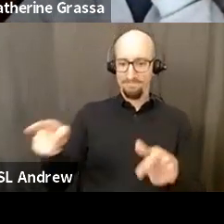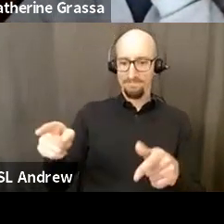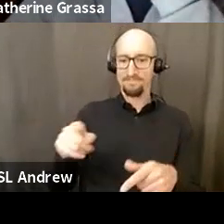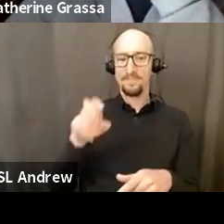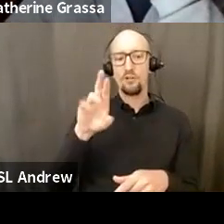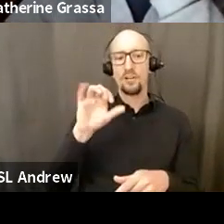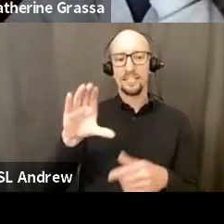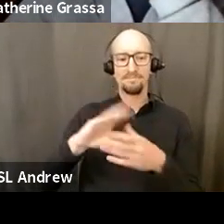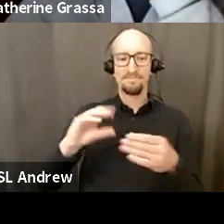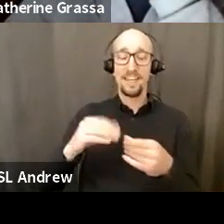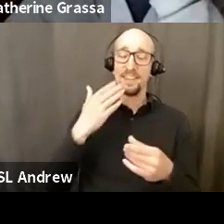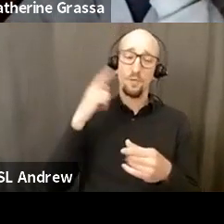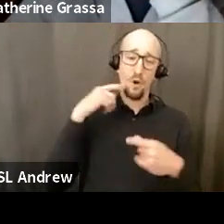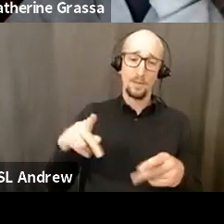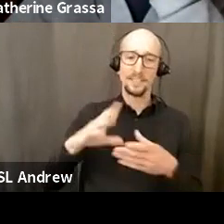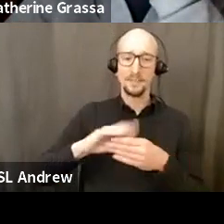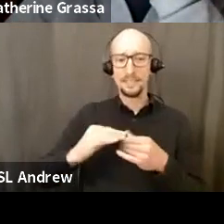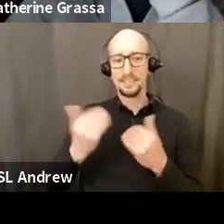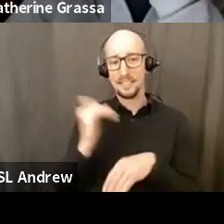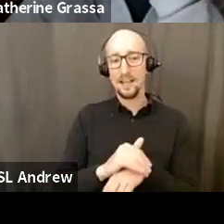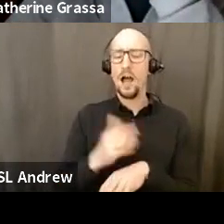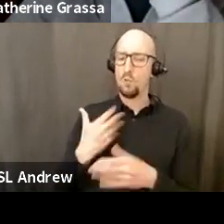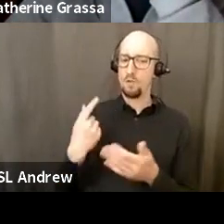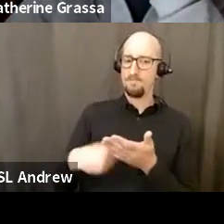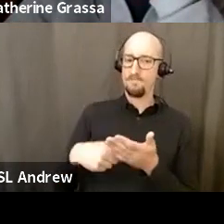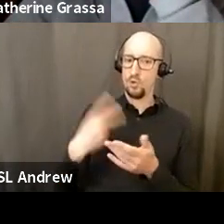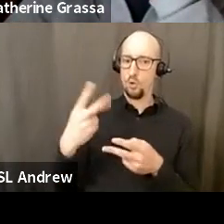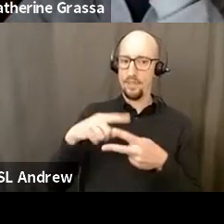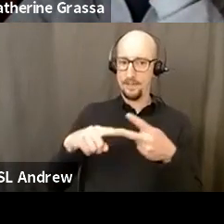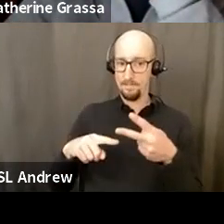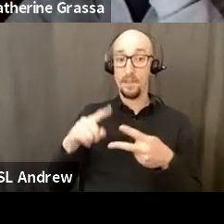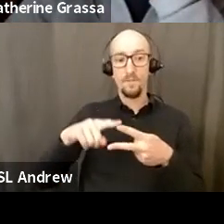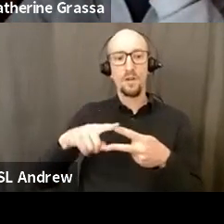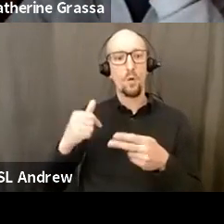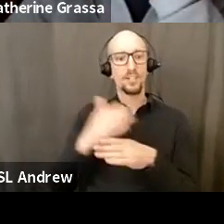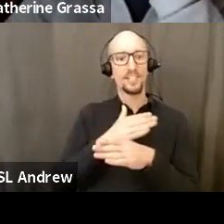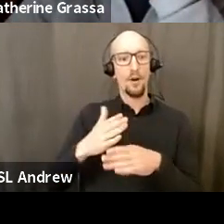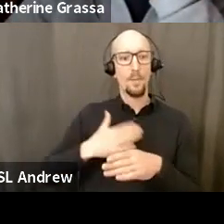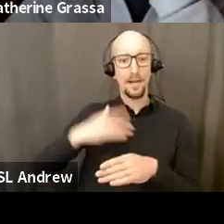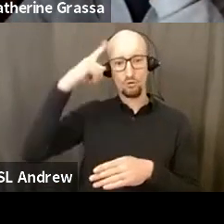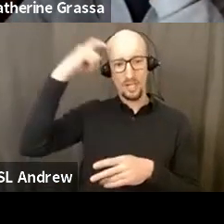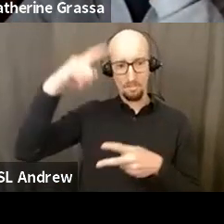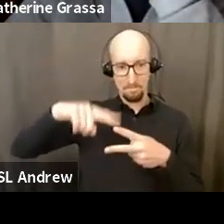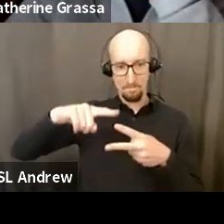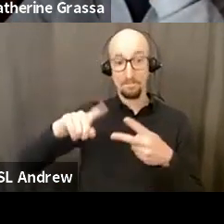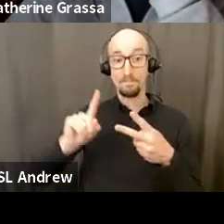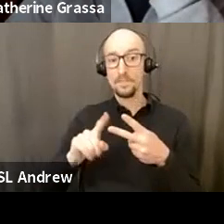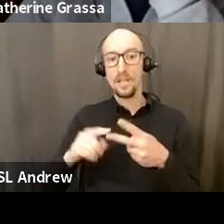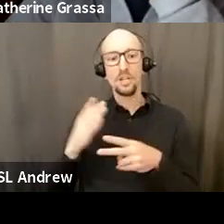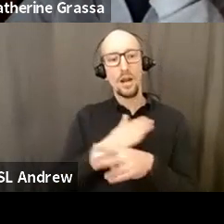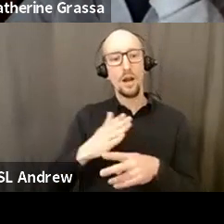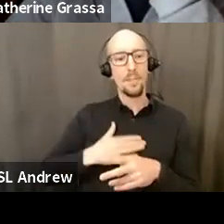just want to talk about two things. The first thing is about to share my dream. Second, share my